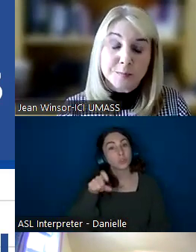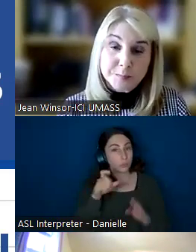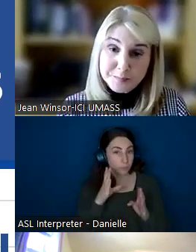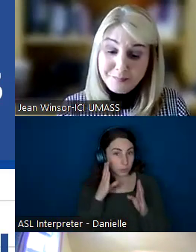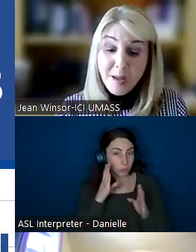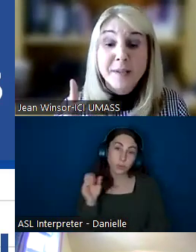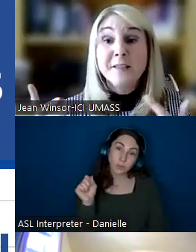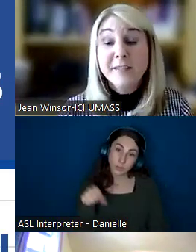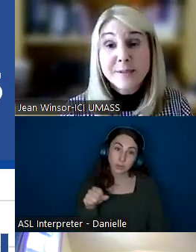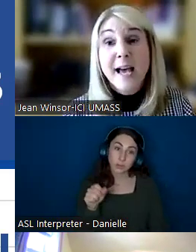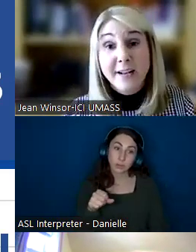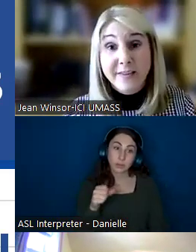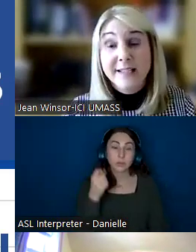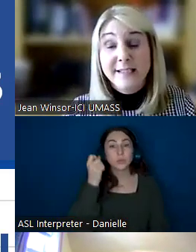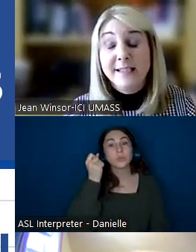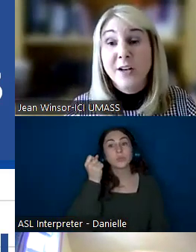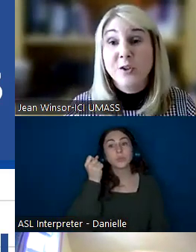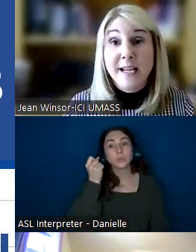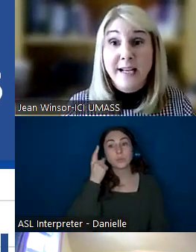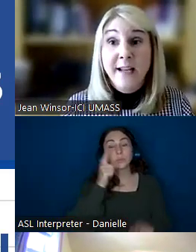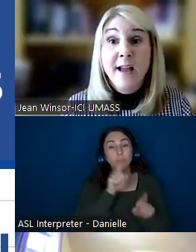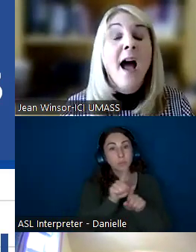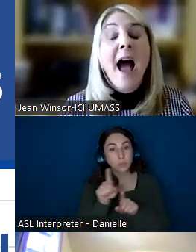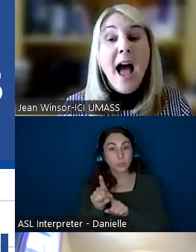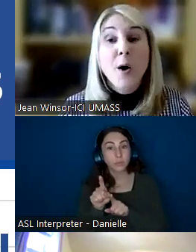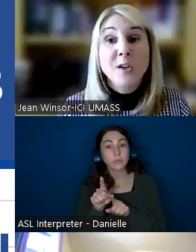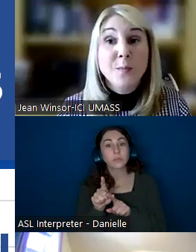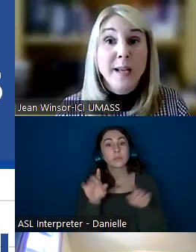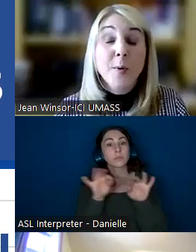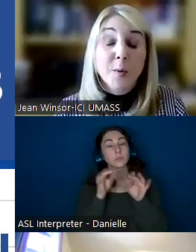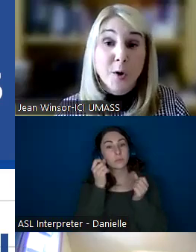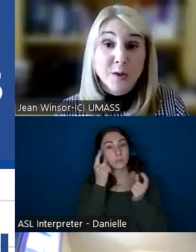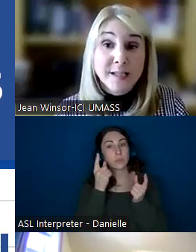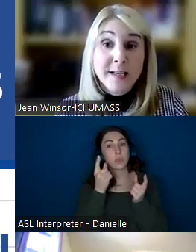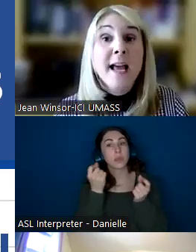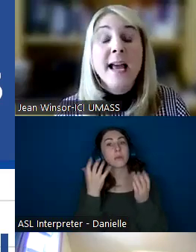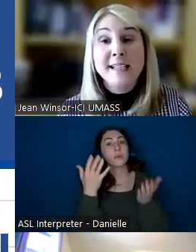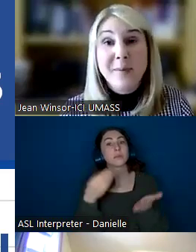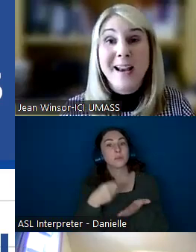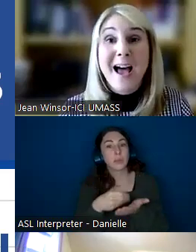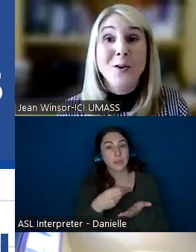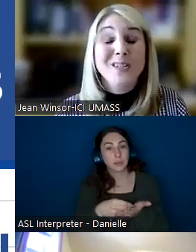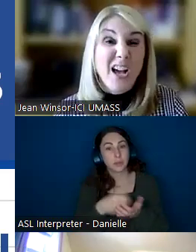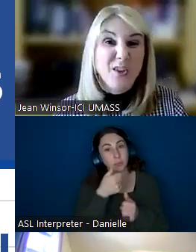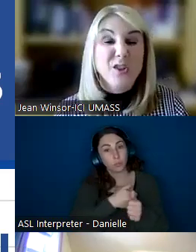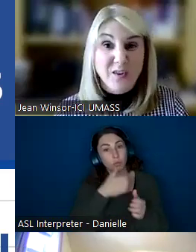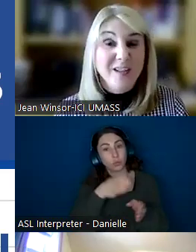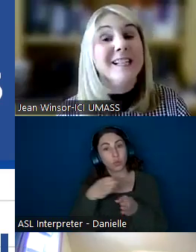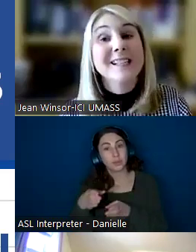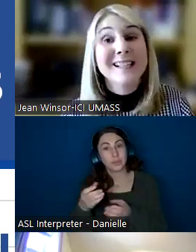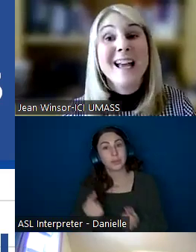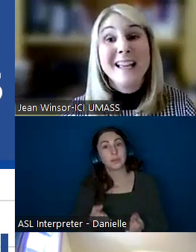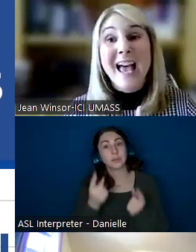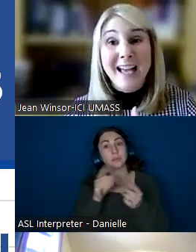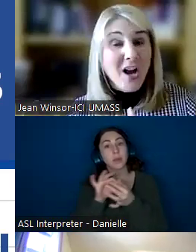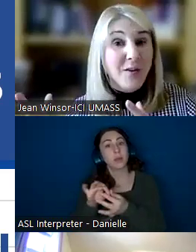to. But the flip side of this is understanding how much money per person is spent on those other